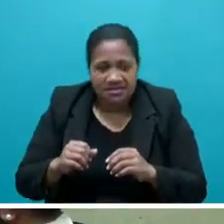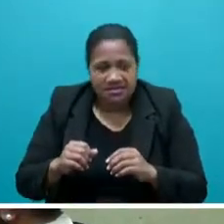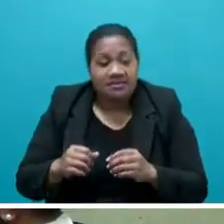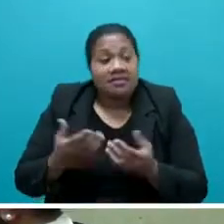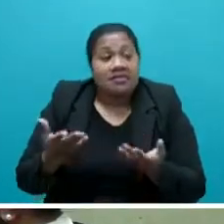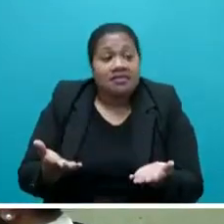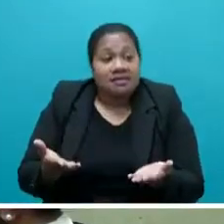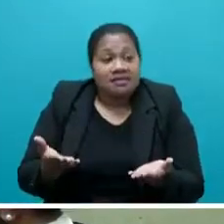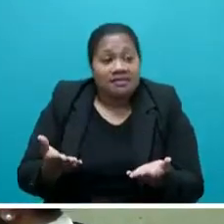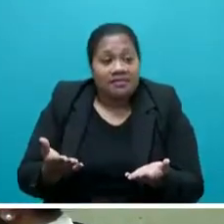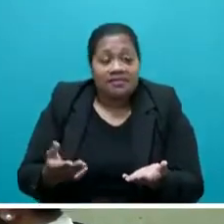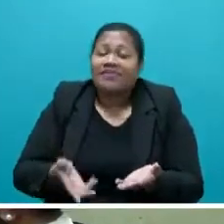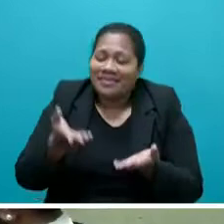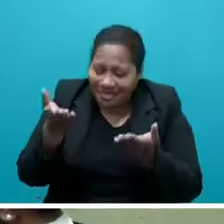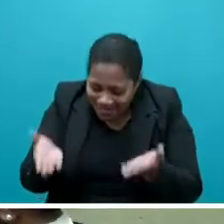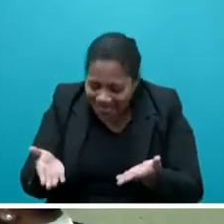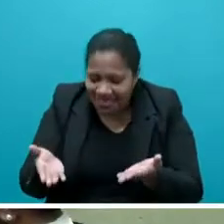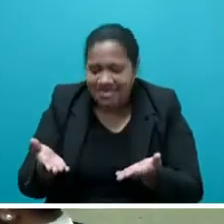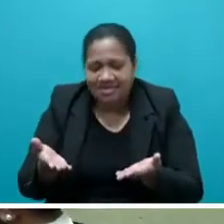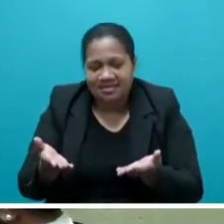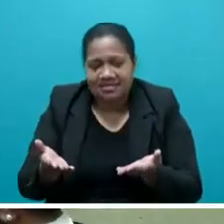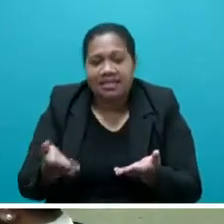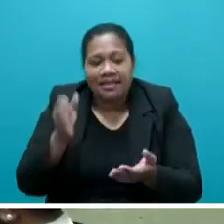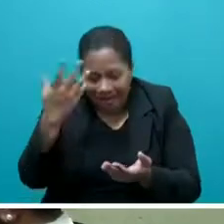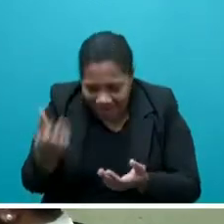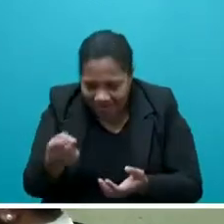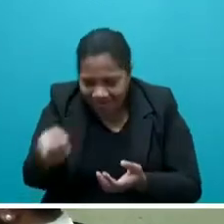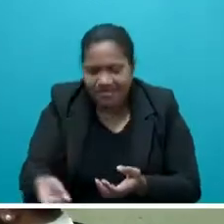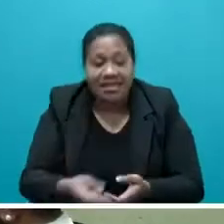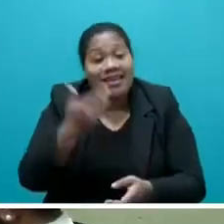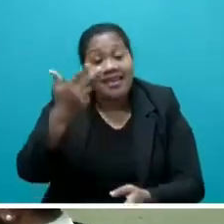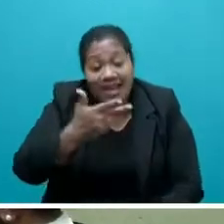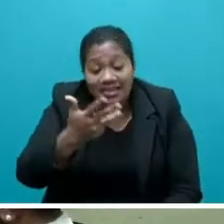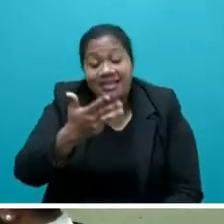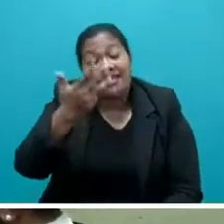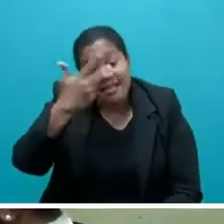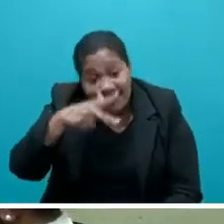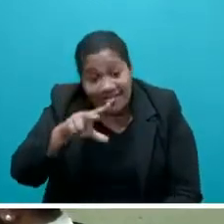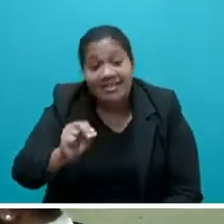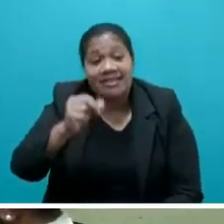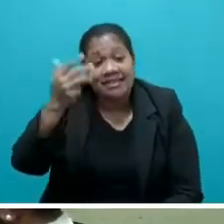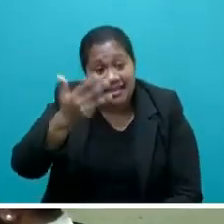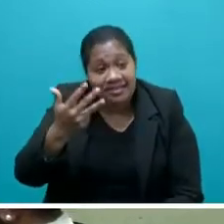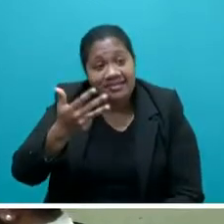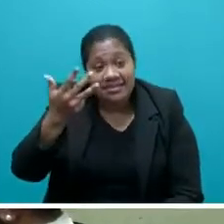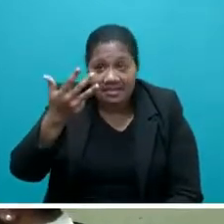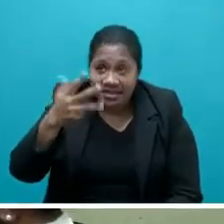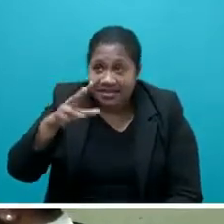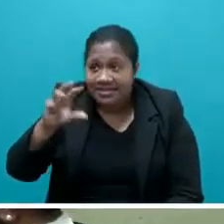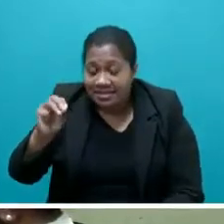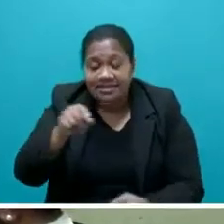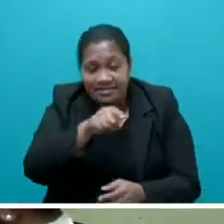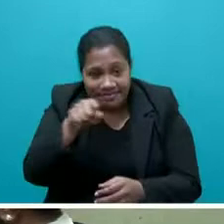There was a study, Mr. Speaker, sir, done in the 1980s and 90s by the UN that